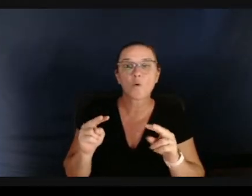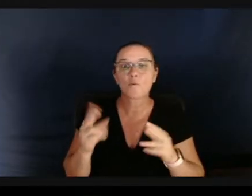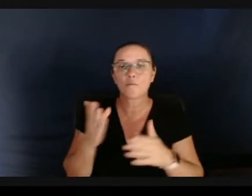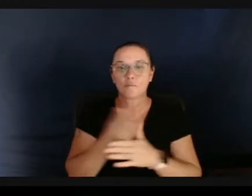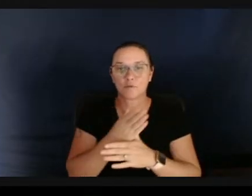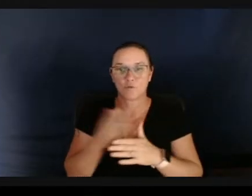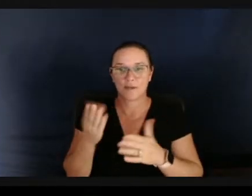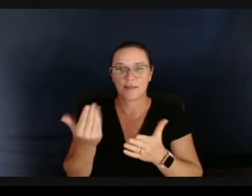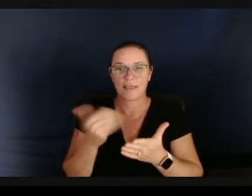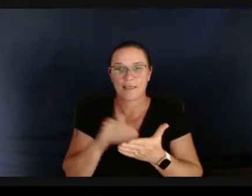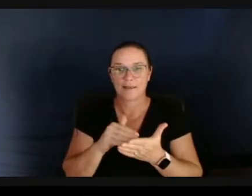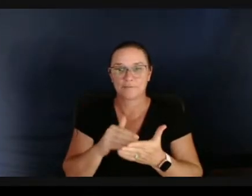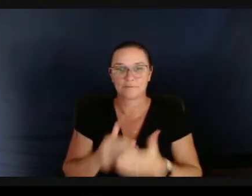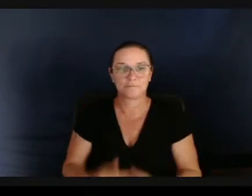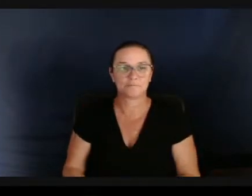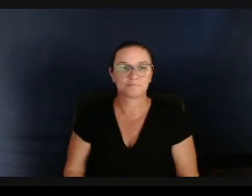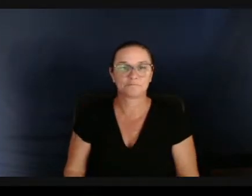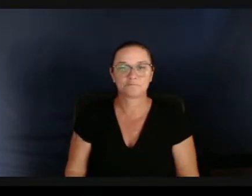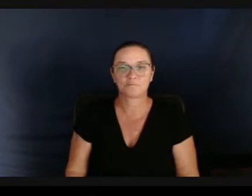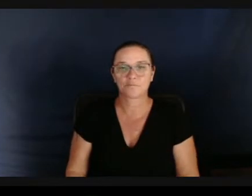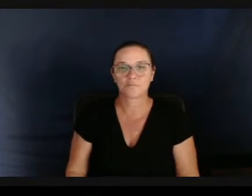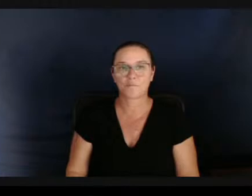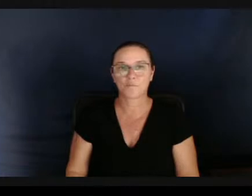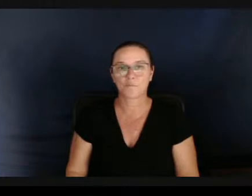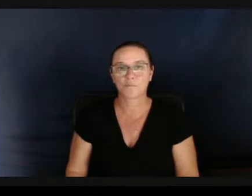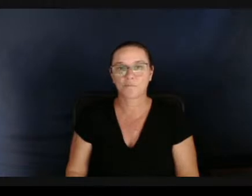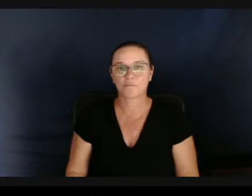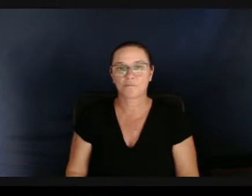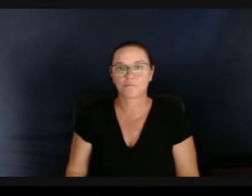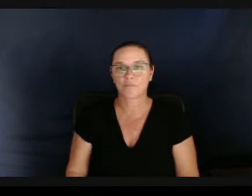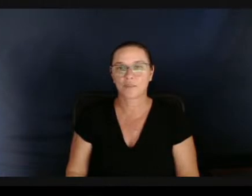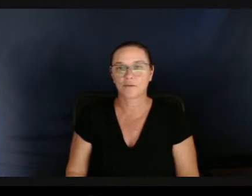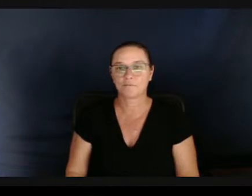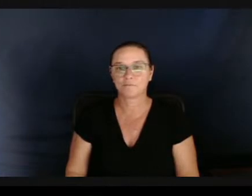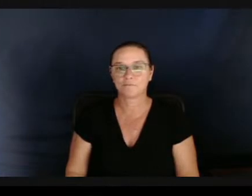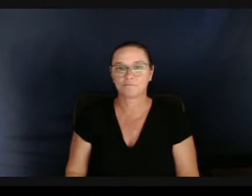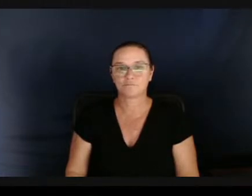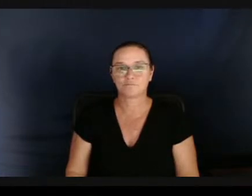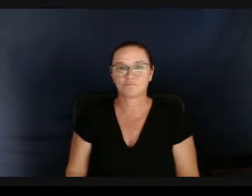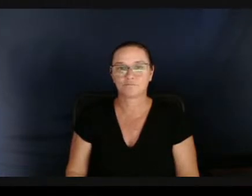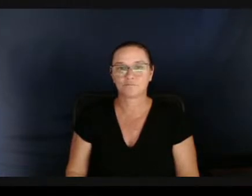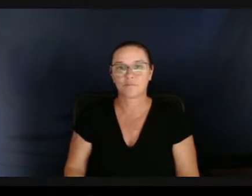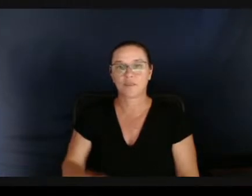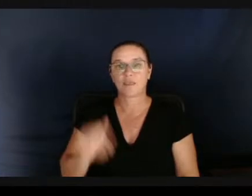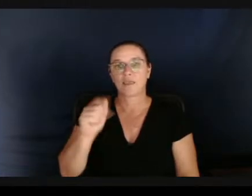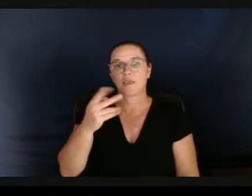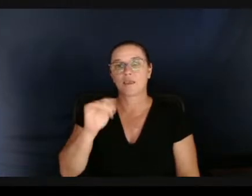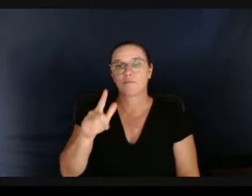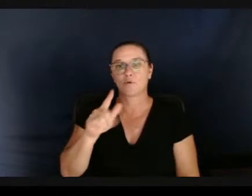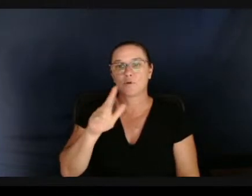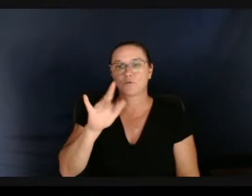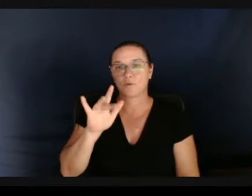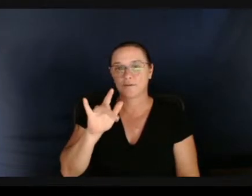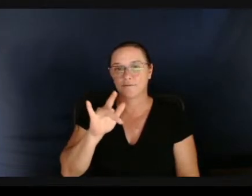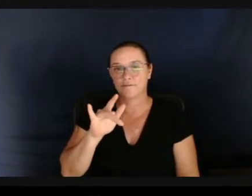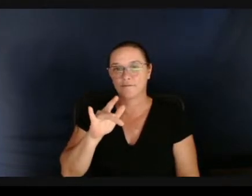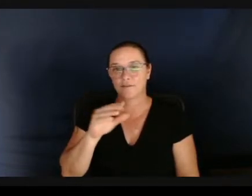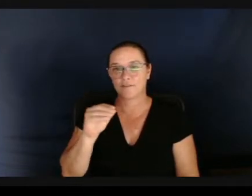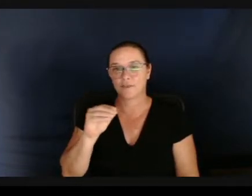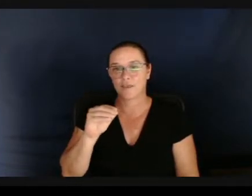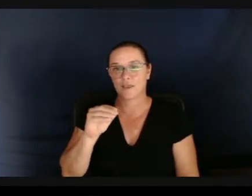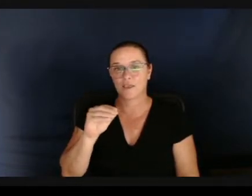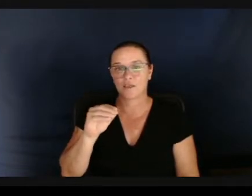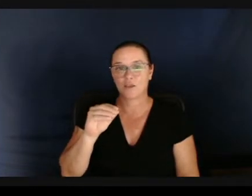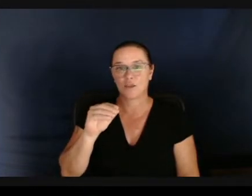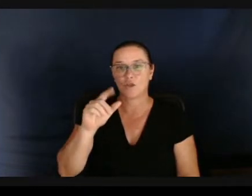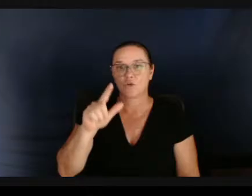again. So let's just note April 25th and 26th, eruption pause, series of